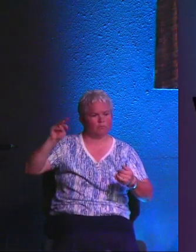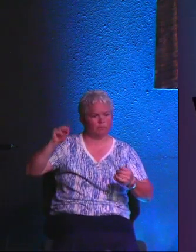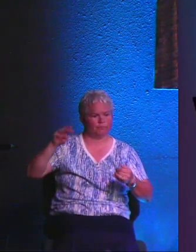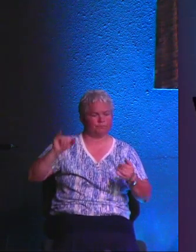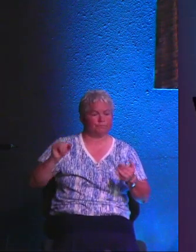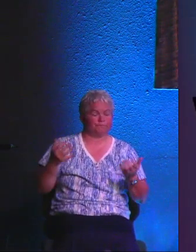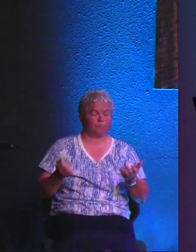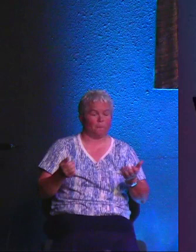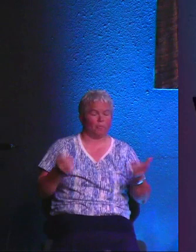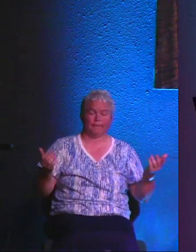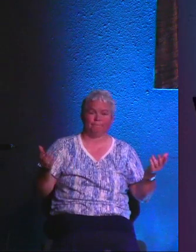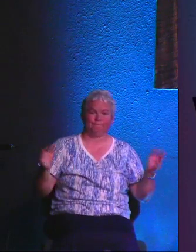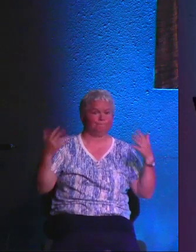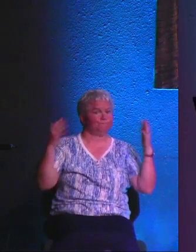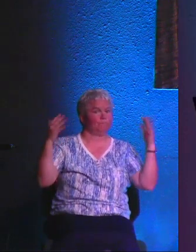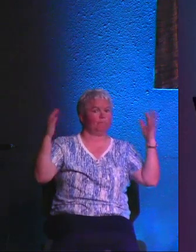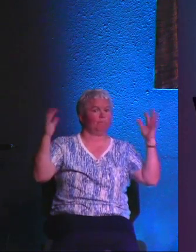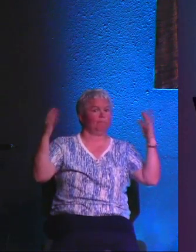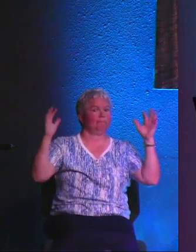11.